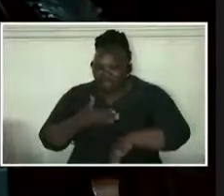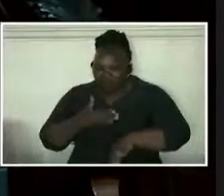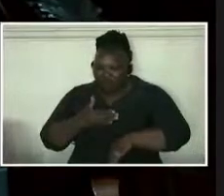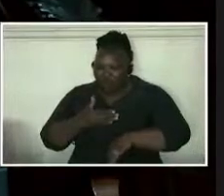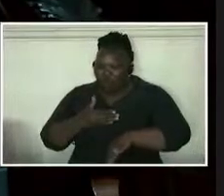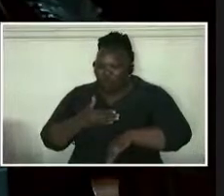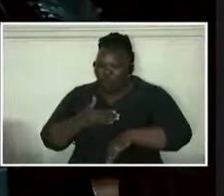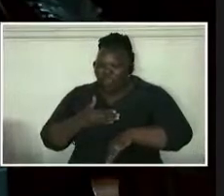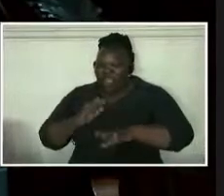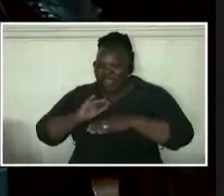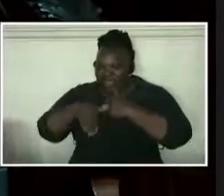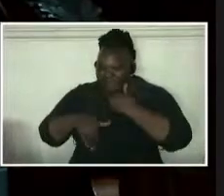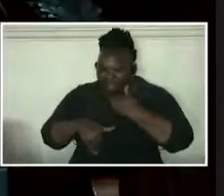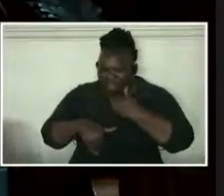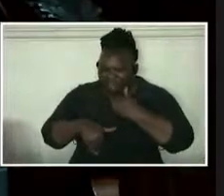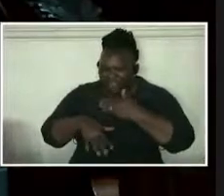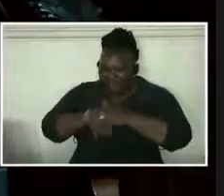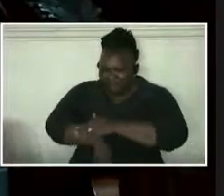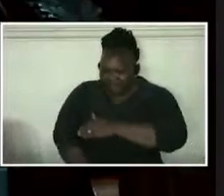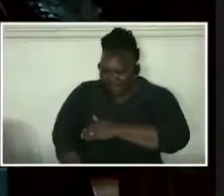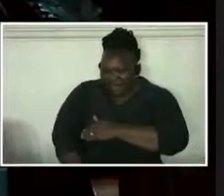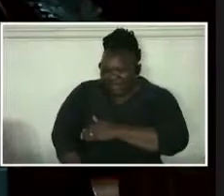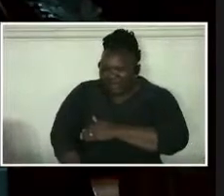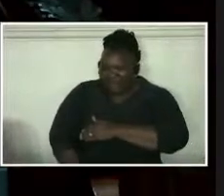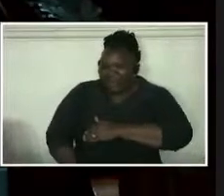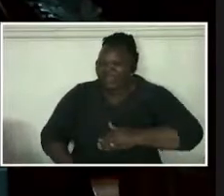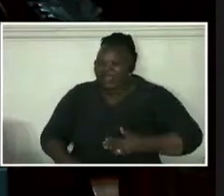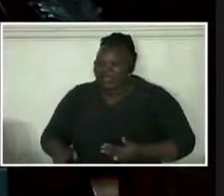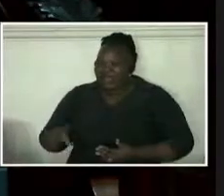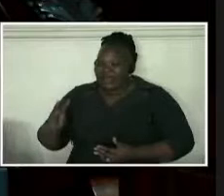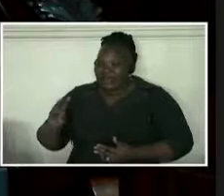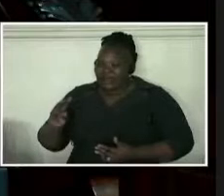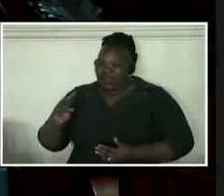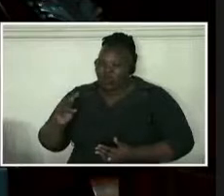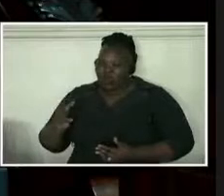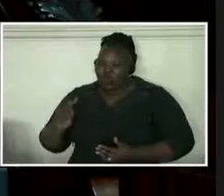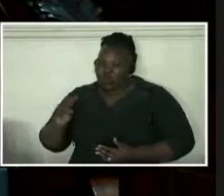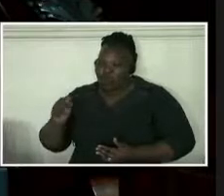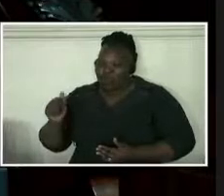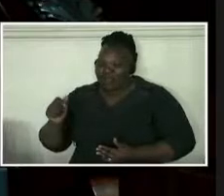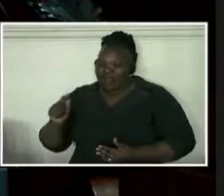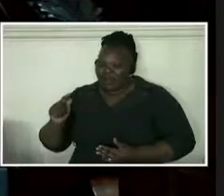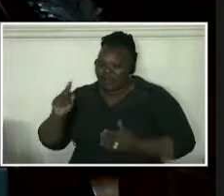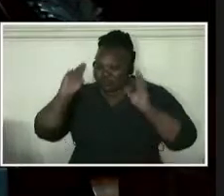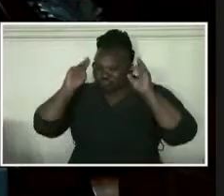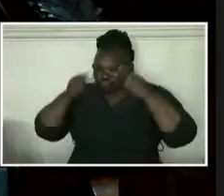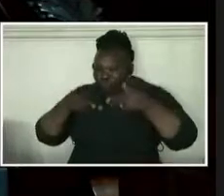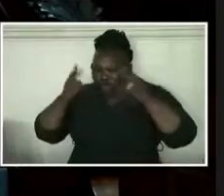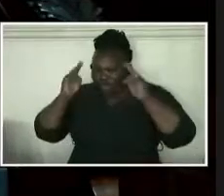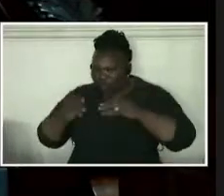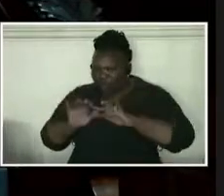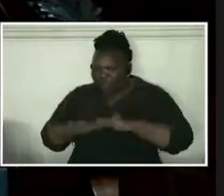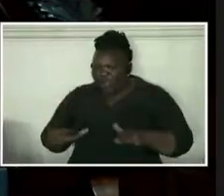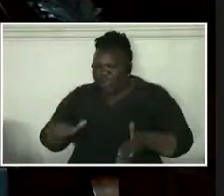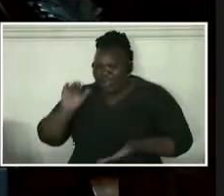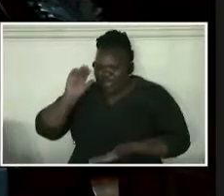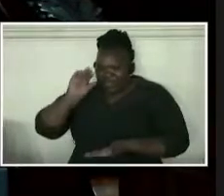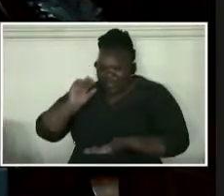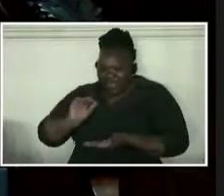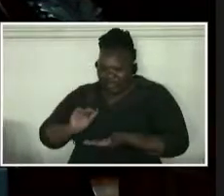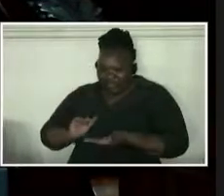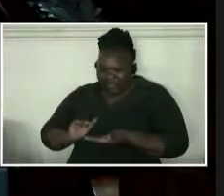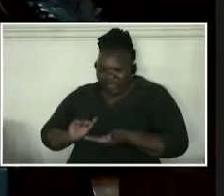after childbirth we therefore welcome the fact that the trend of maternal mortality is decreasing in our province this is due to the